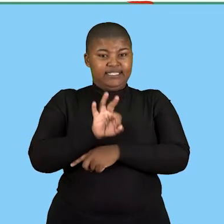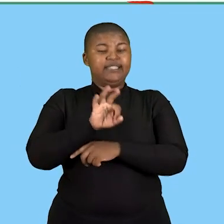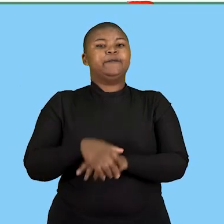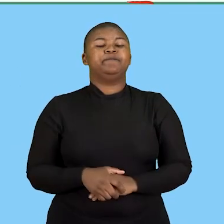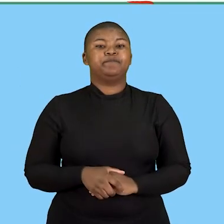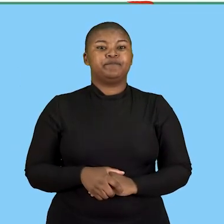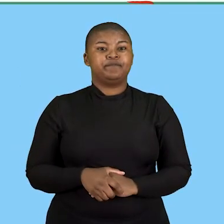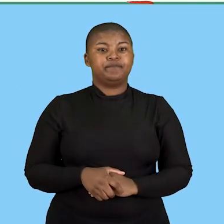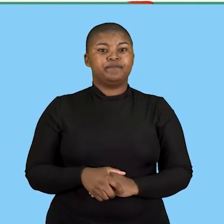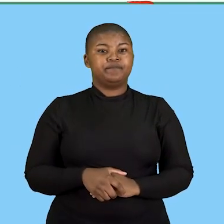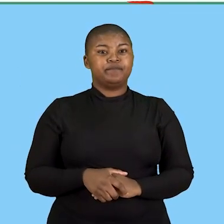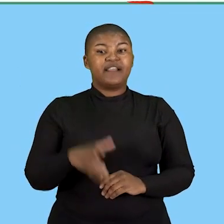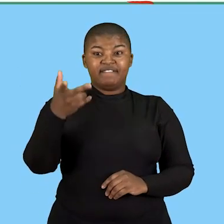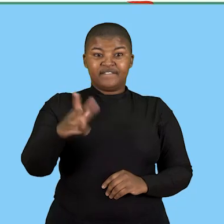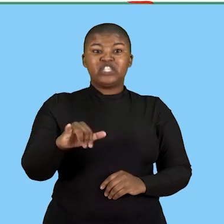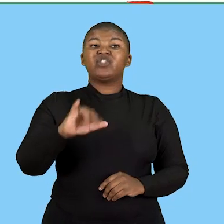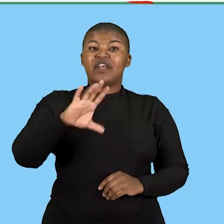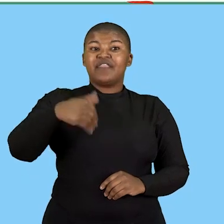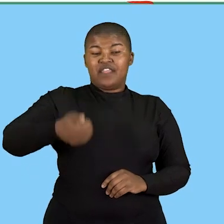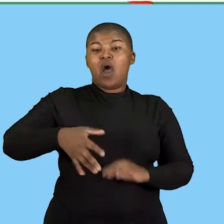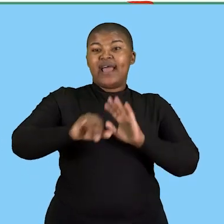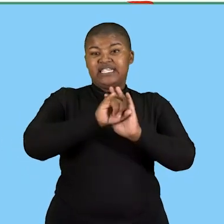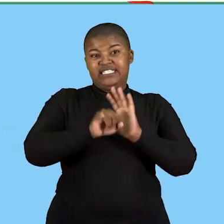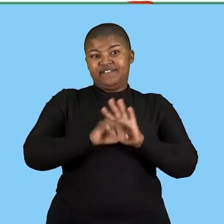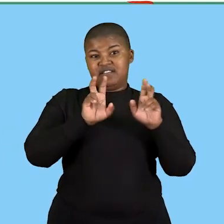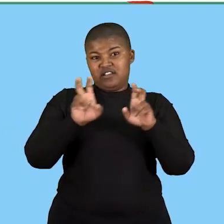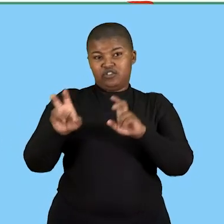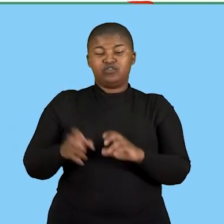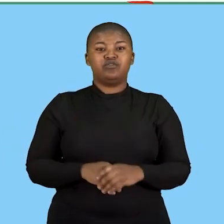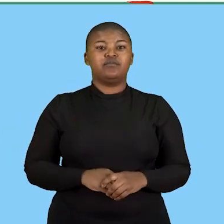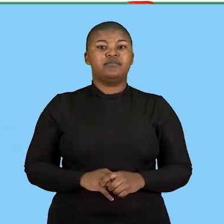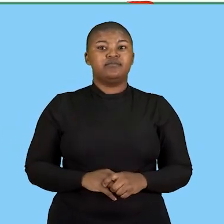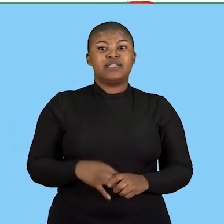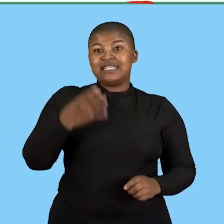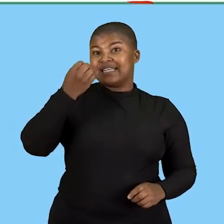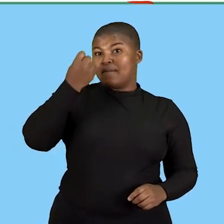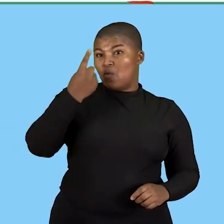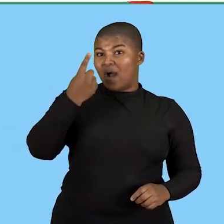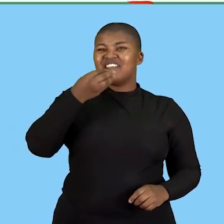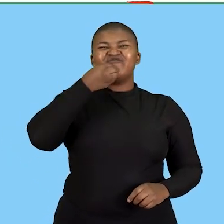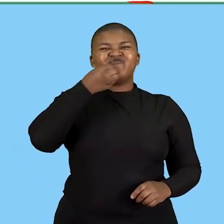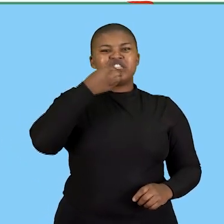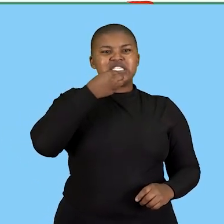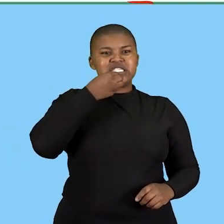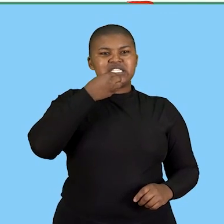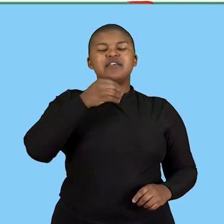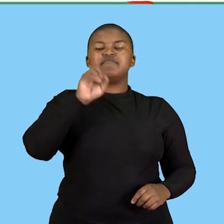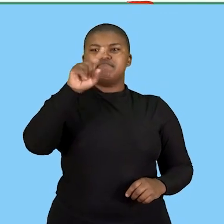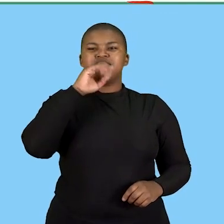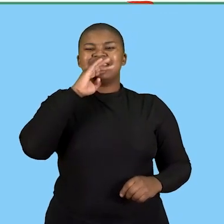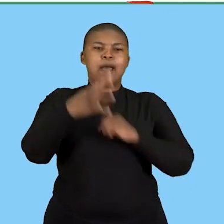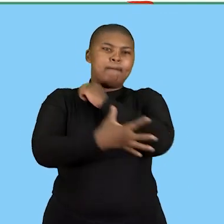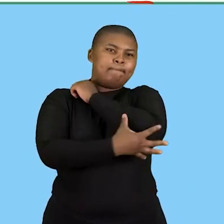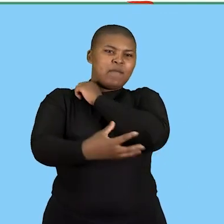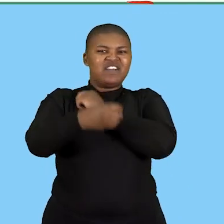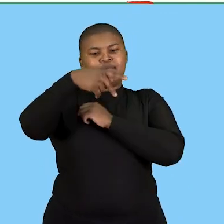3. Thereafter, what you do, you identify the issues. So the first one, talking about subsidized meal, this should